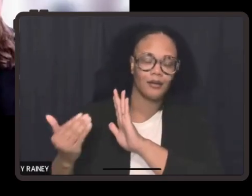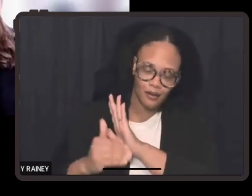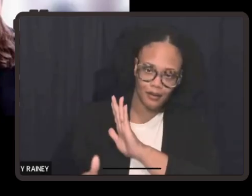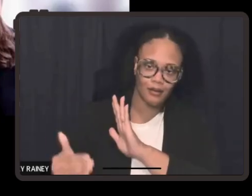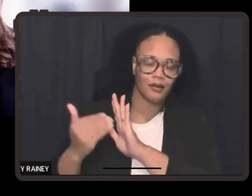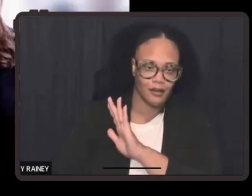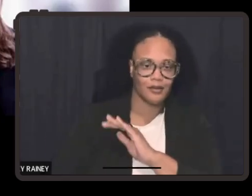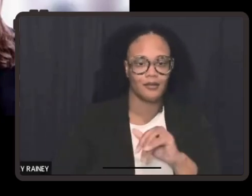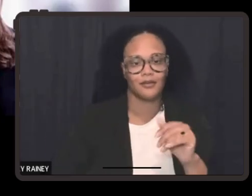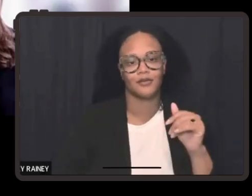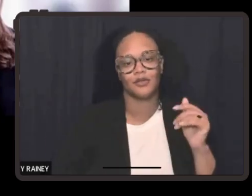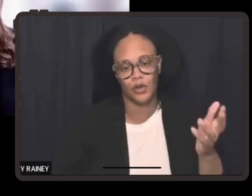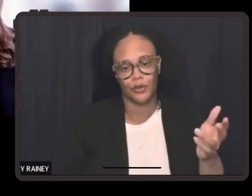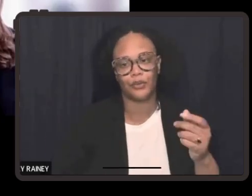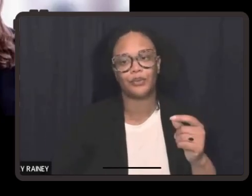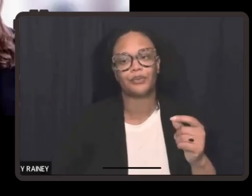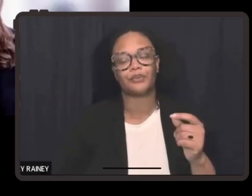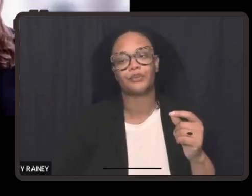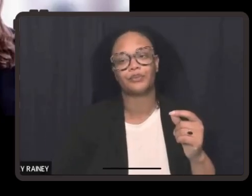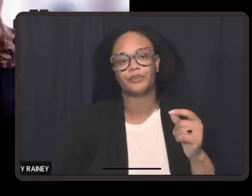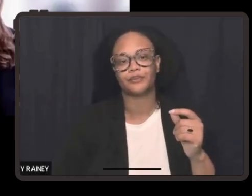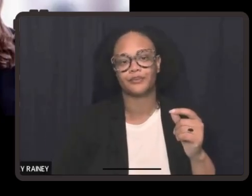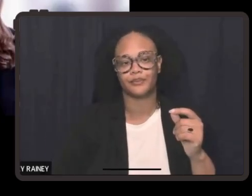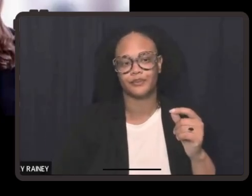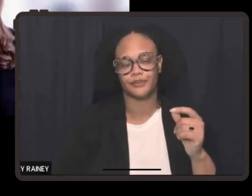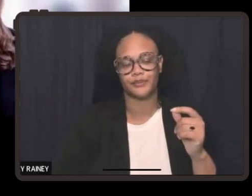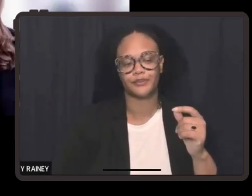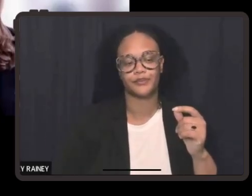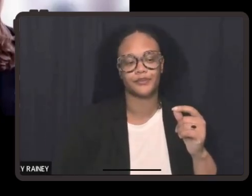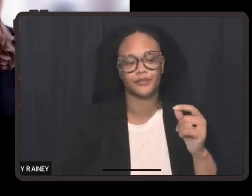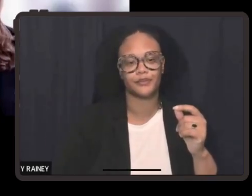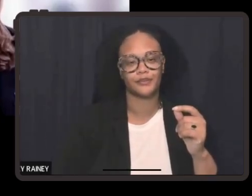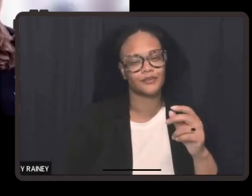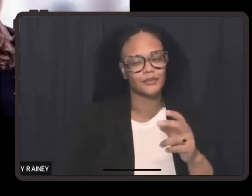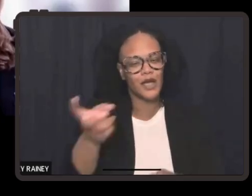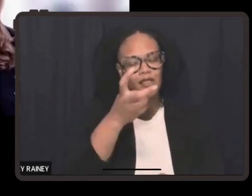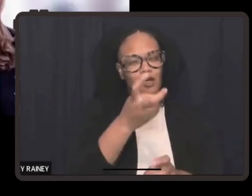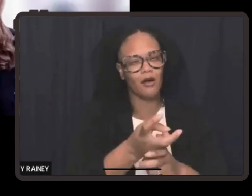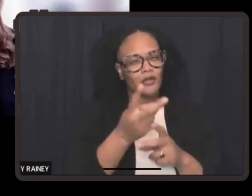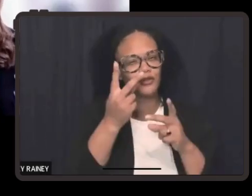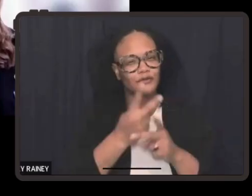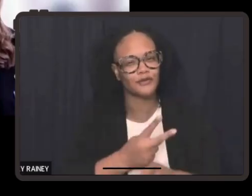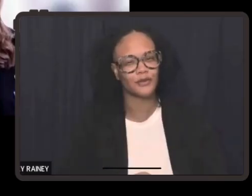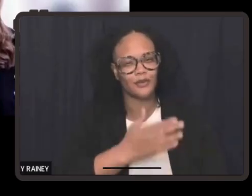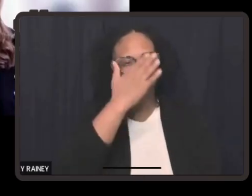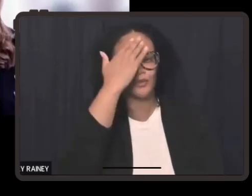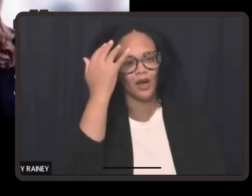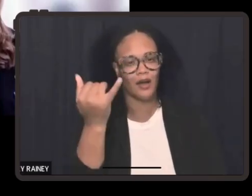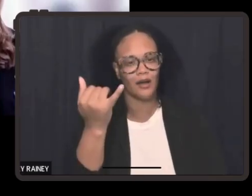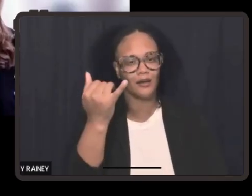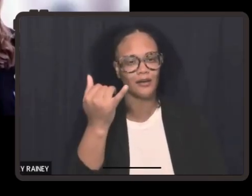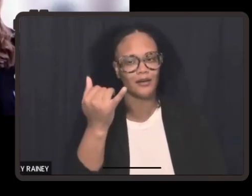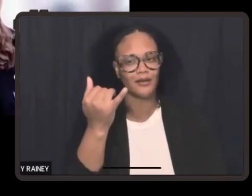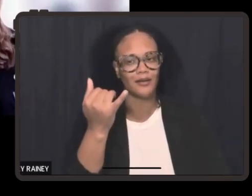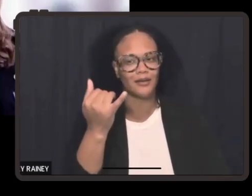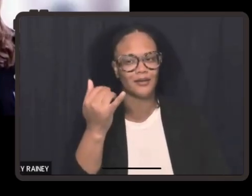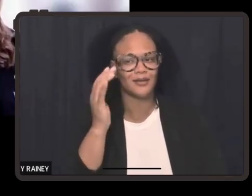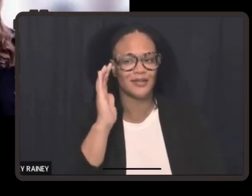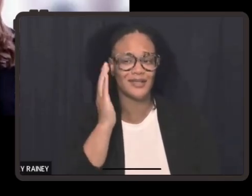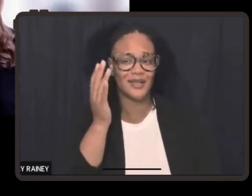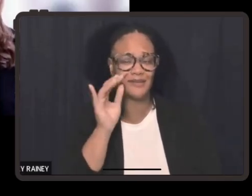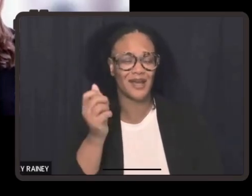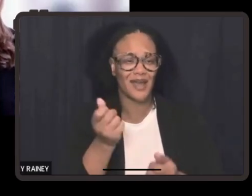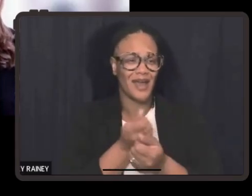Again, it's hard to know why. I think just everything seems to deteriorate a little bit more, a little bit